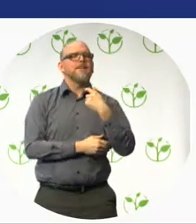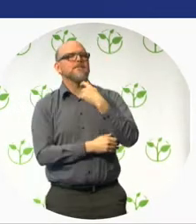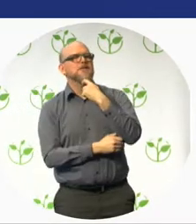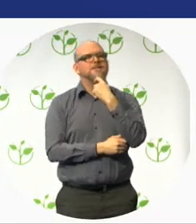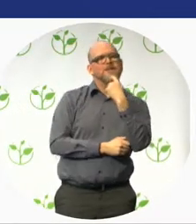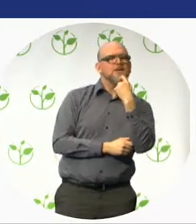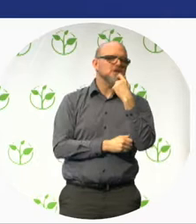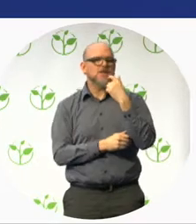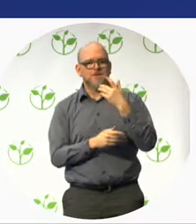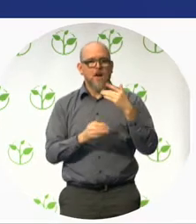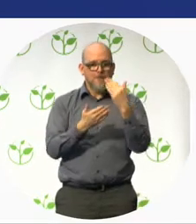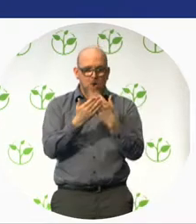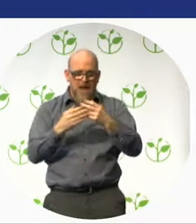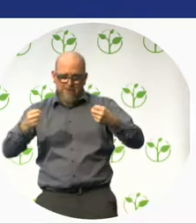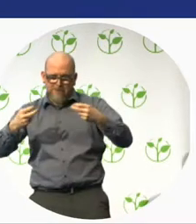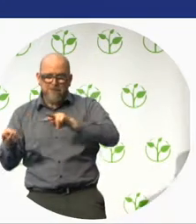do conferences